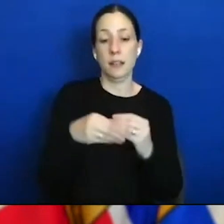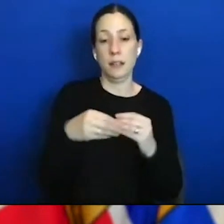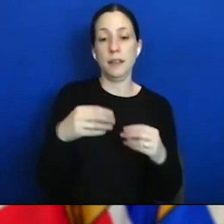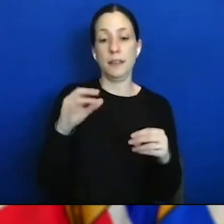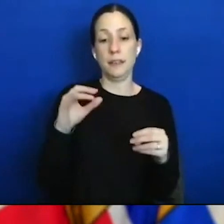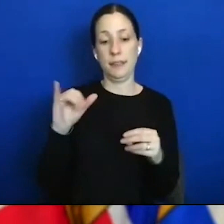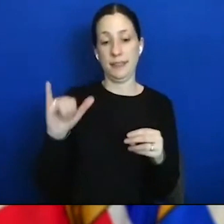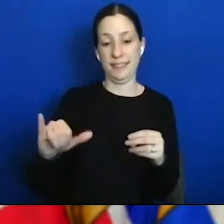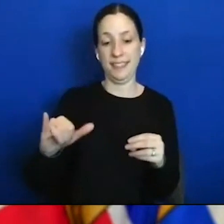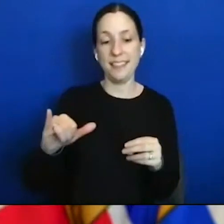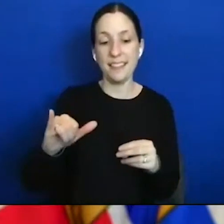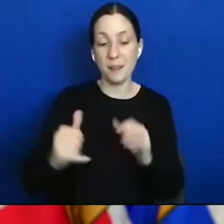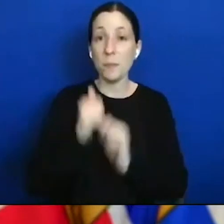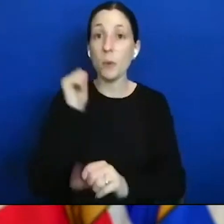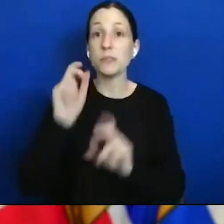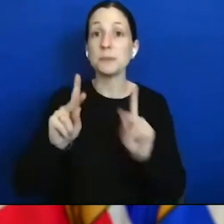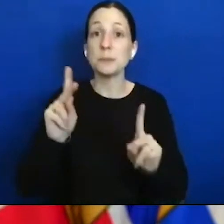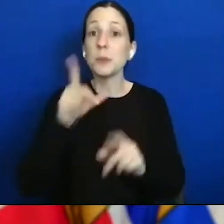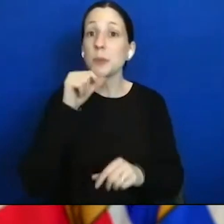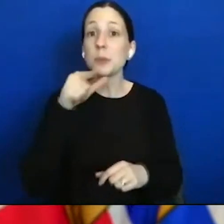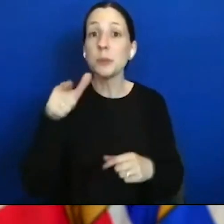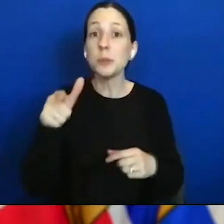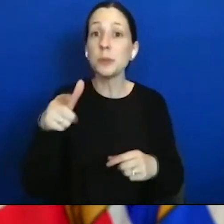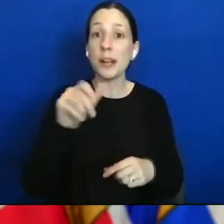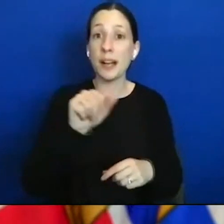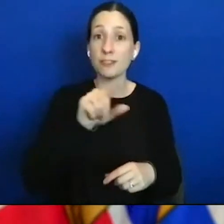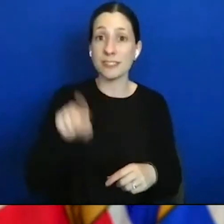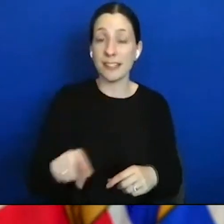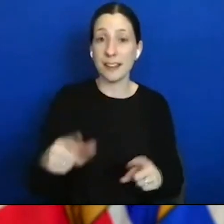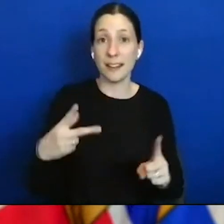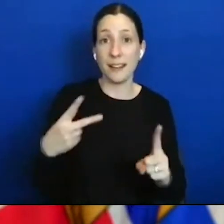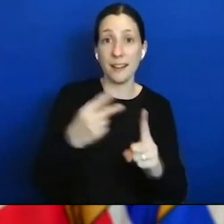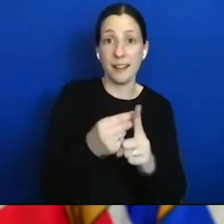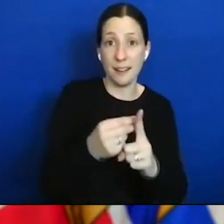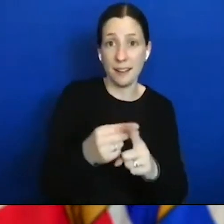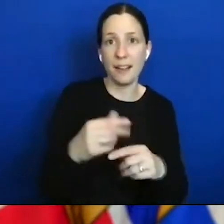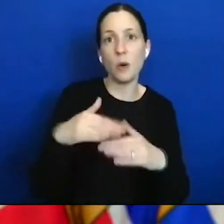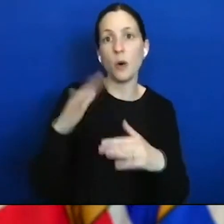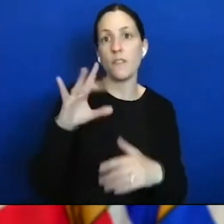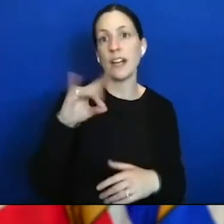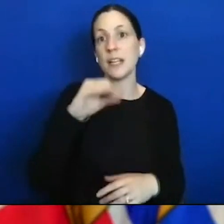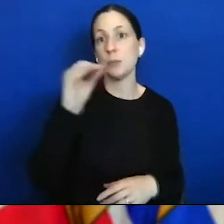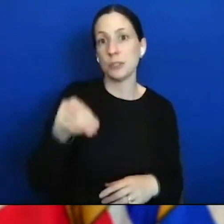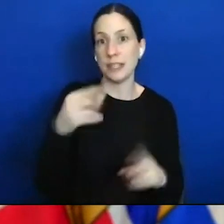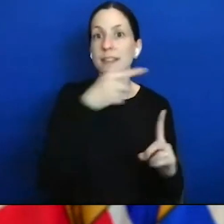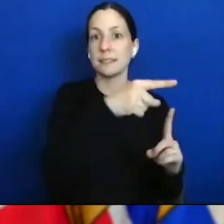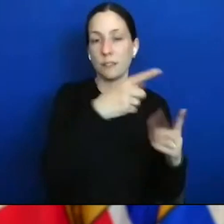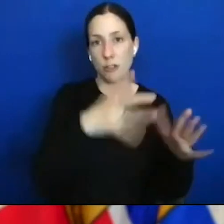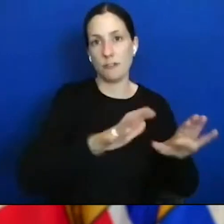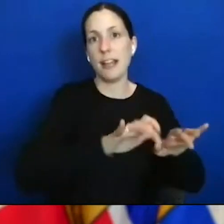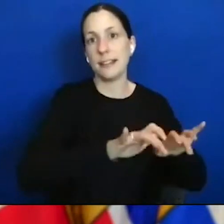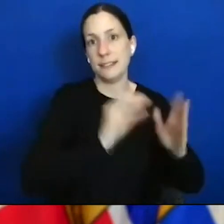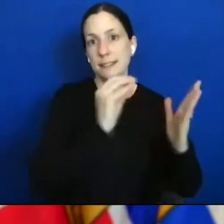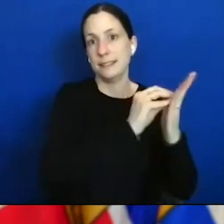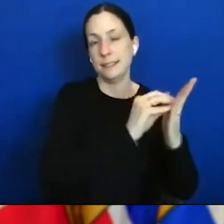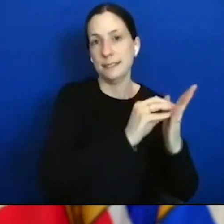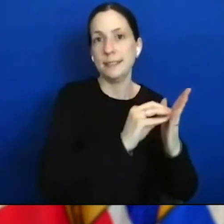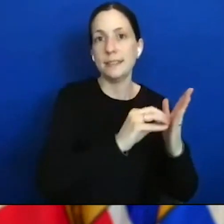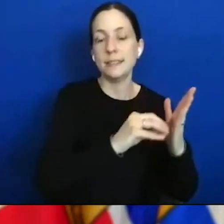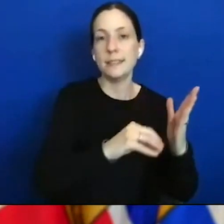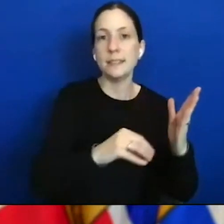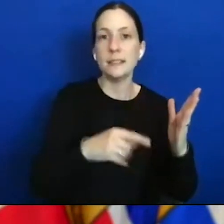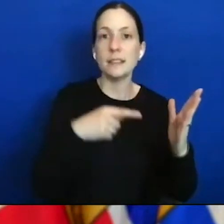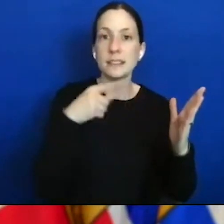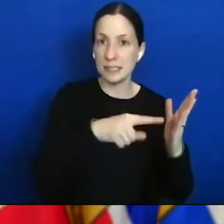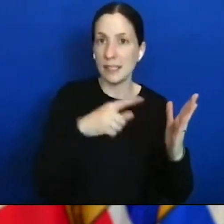this is how I can tell you that most of the people who received AstraZeneca, over 80%, are in our system as well, because they were